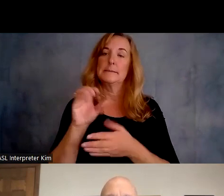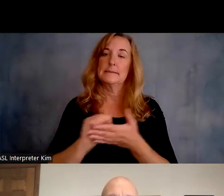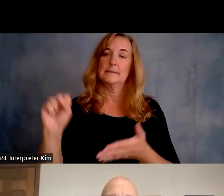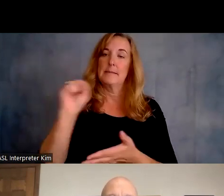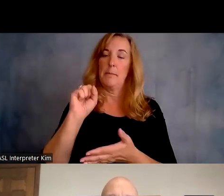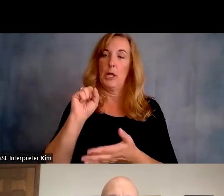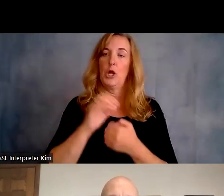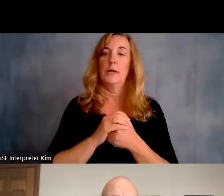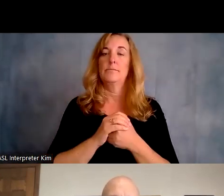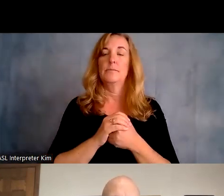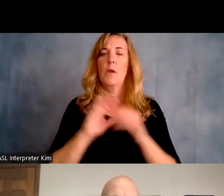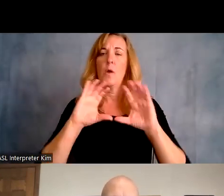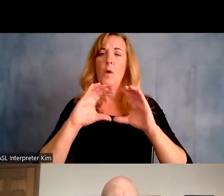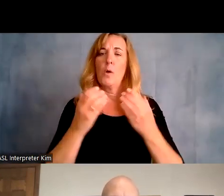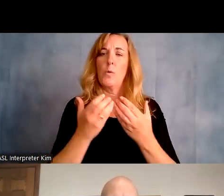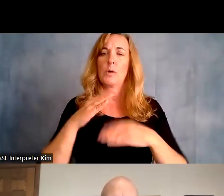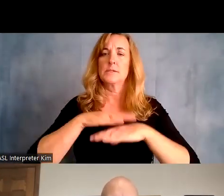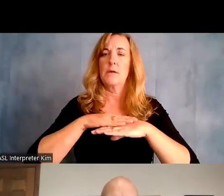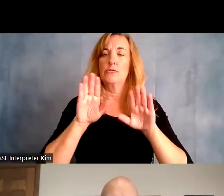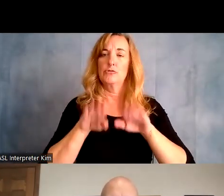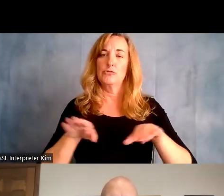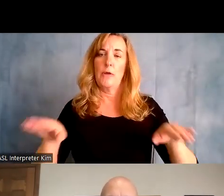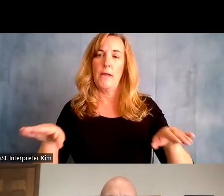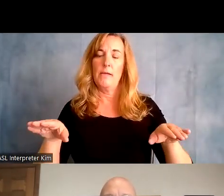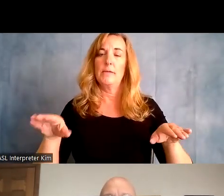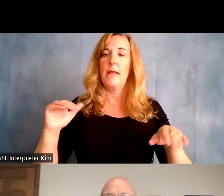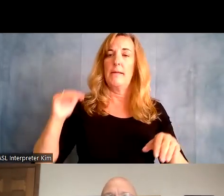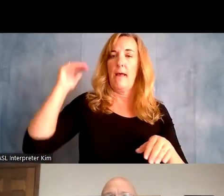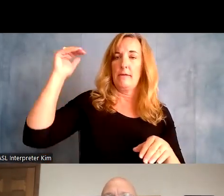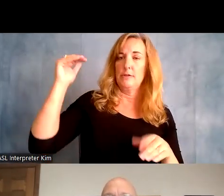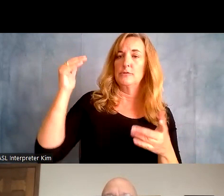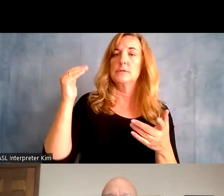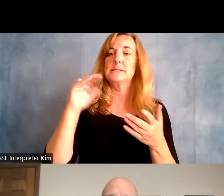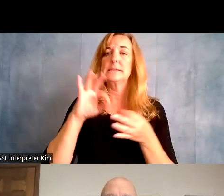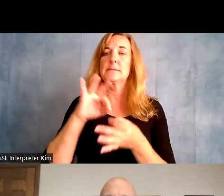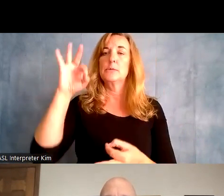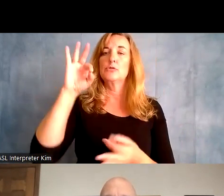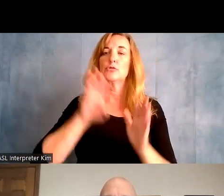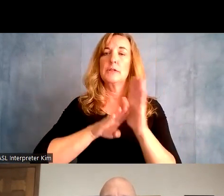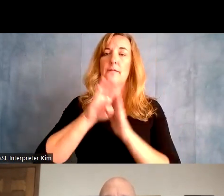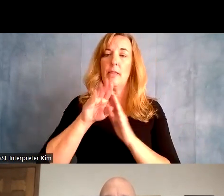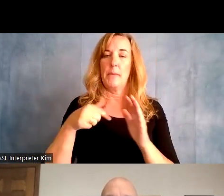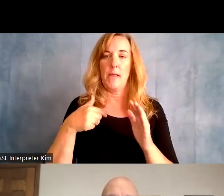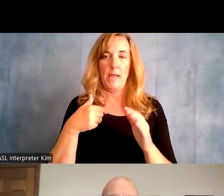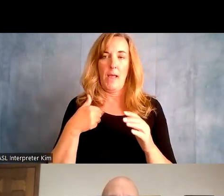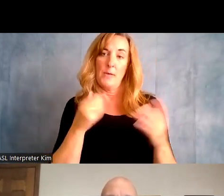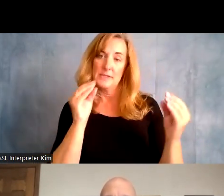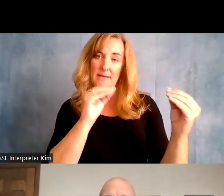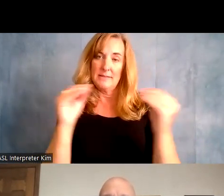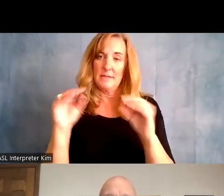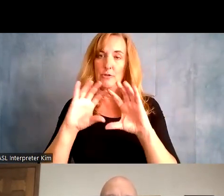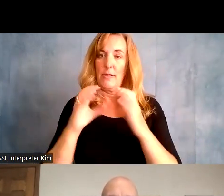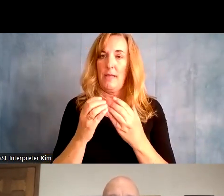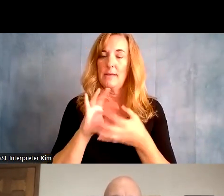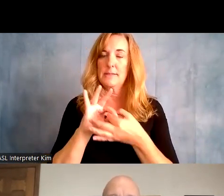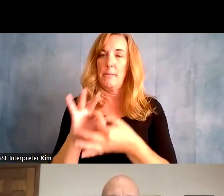child and adolescent spiritual development, I was going to teach the class about autism and how to